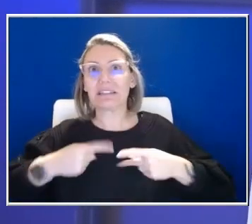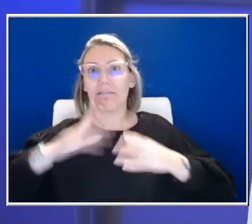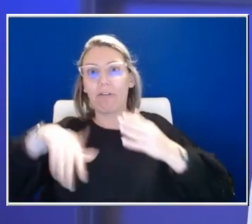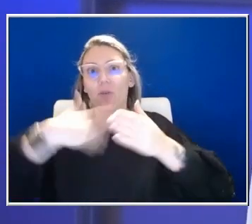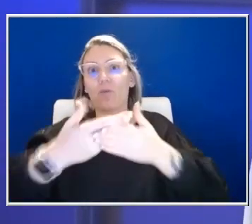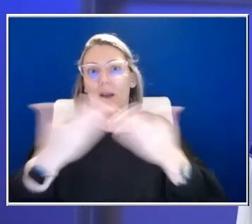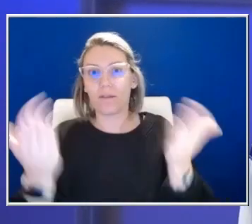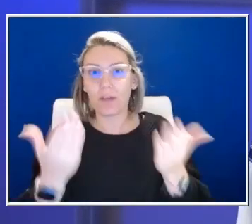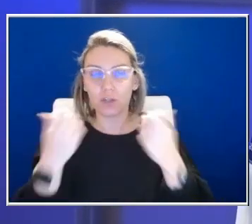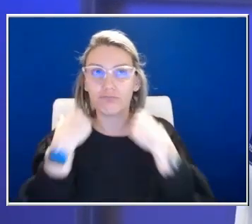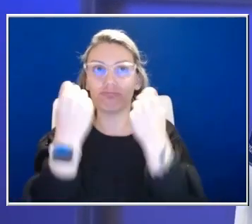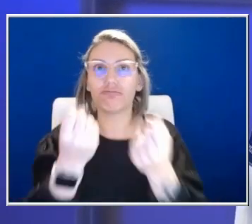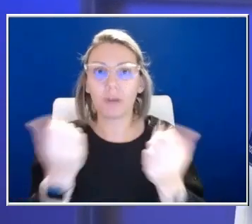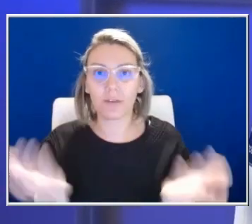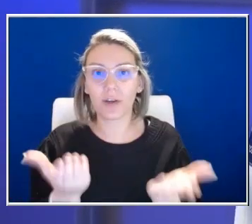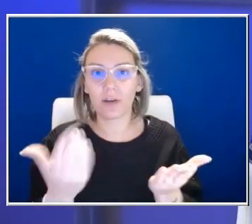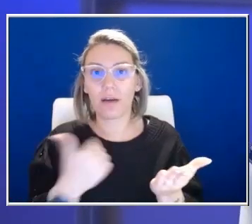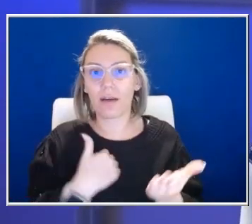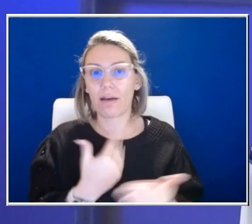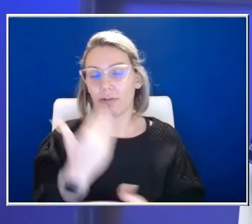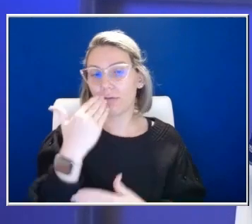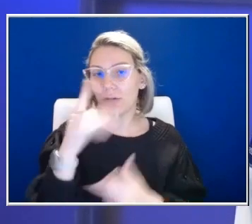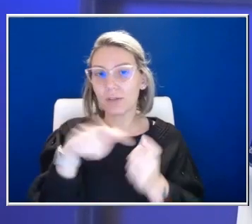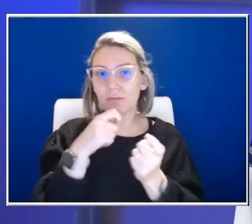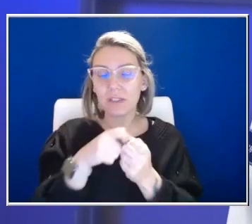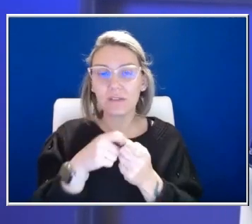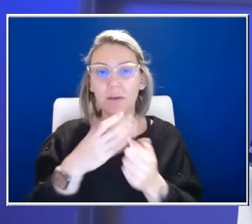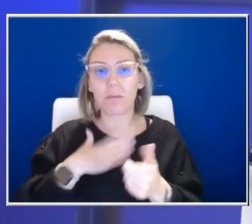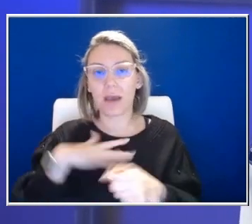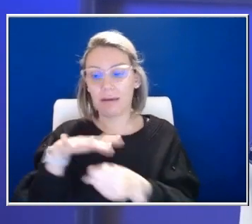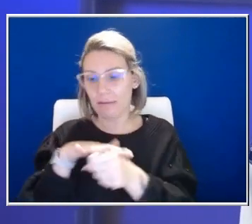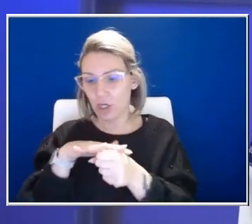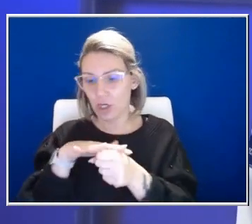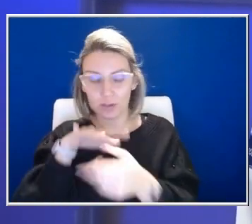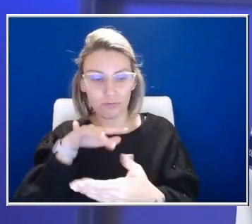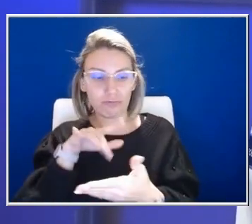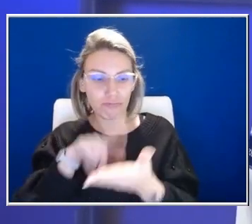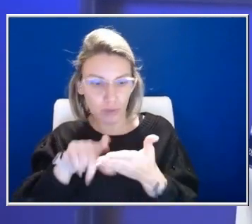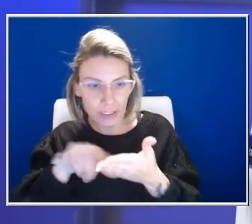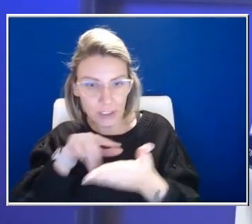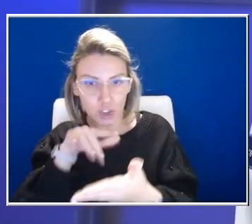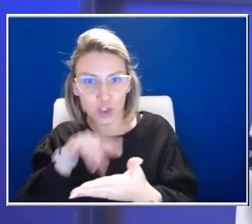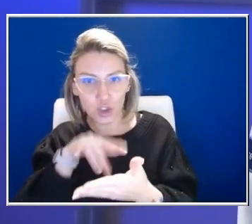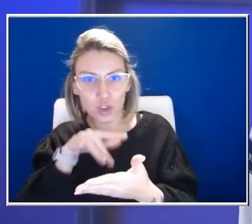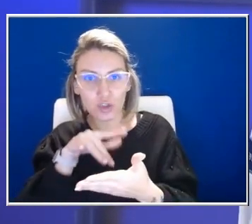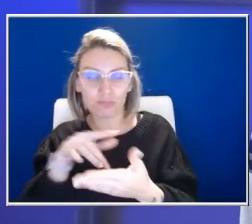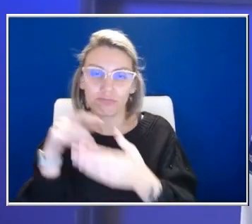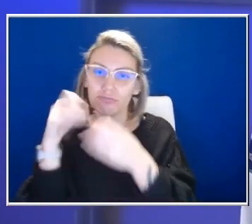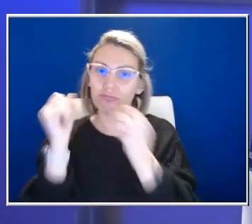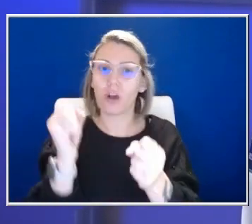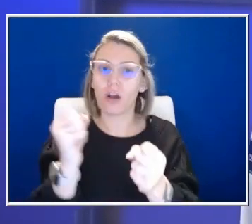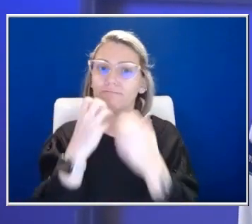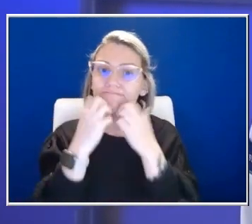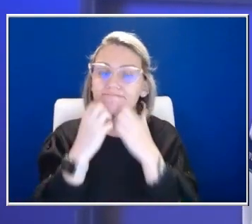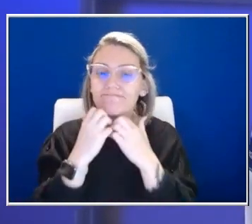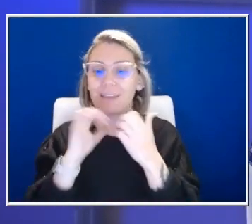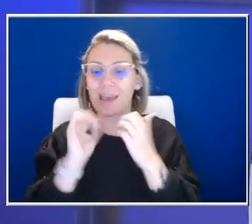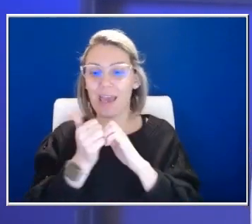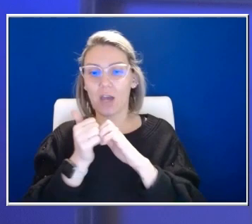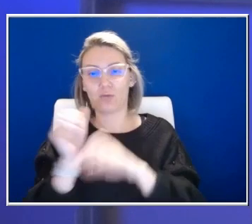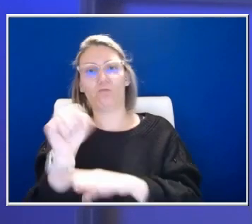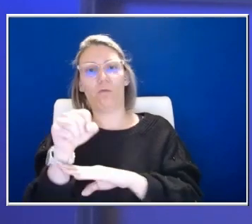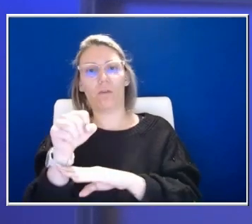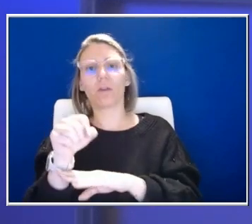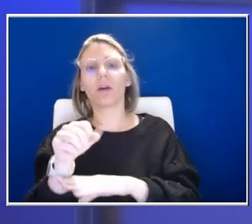is what I know I particularly in my areas of research have a strong passion for figuring out how do we overcome that. And